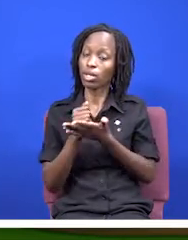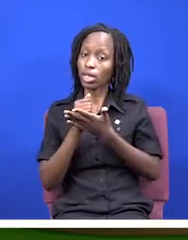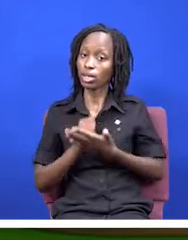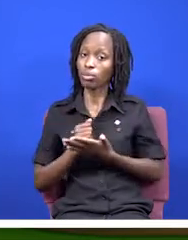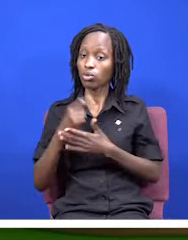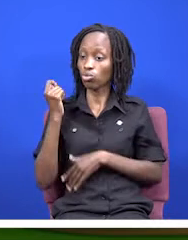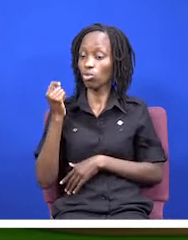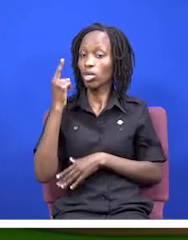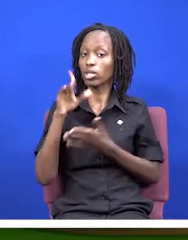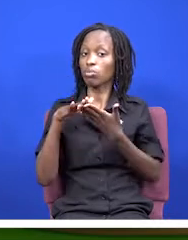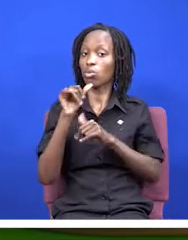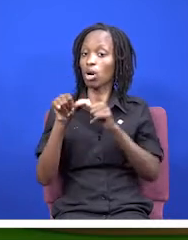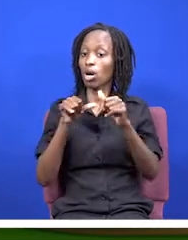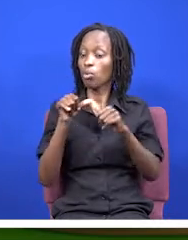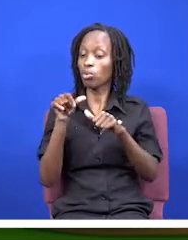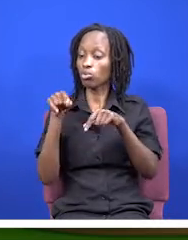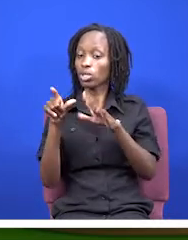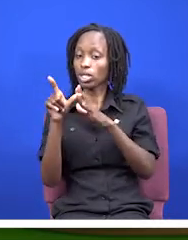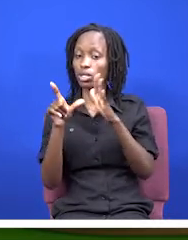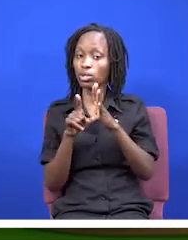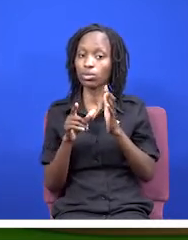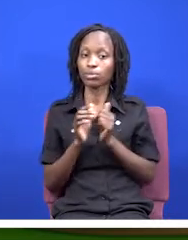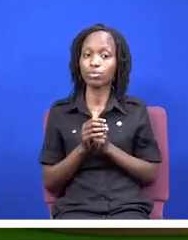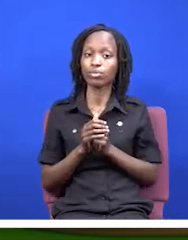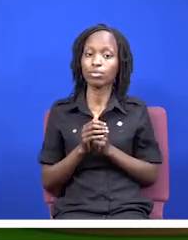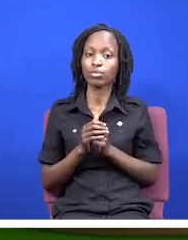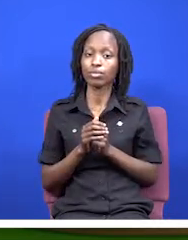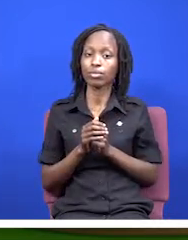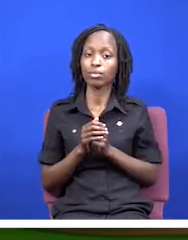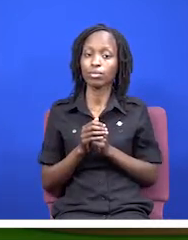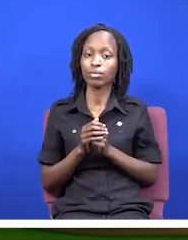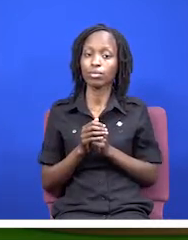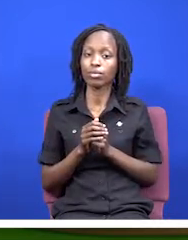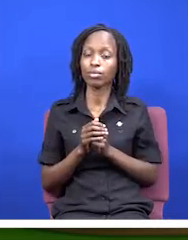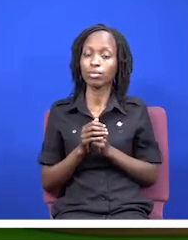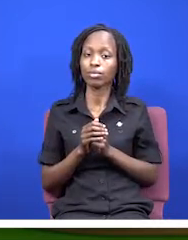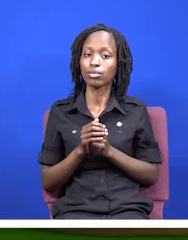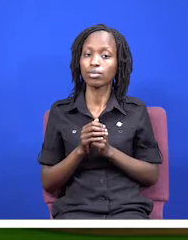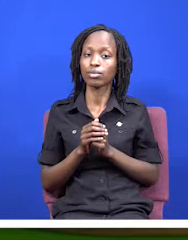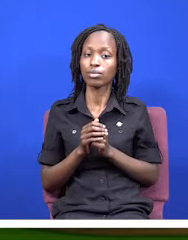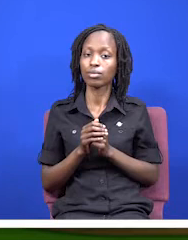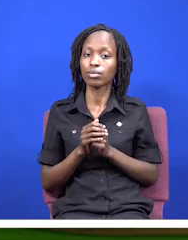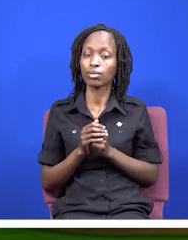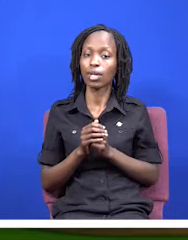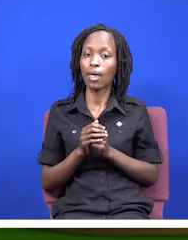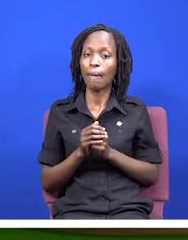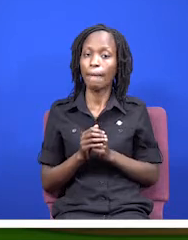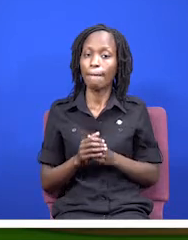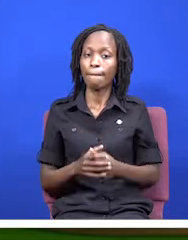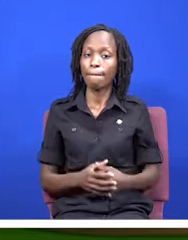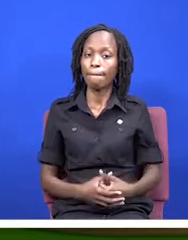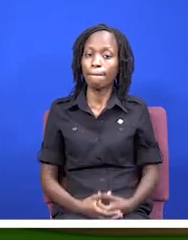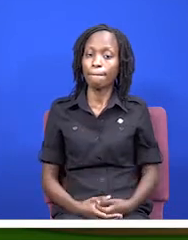that will help us to understand more about this lesson. Now, boys and girls, I have a Bible story that will help